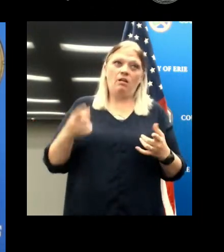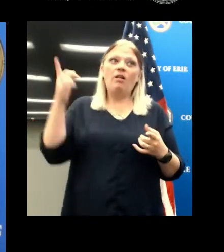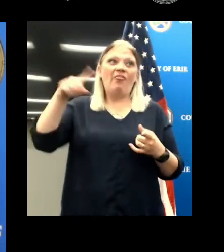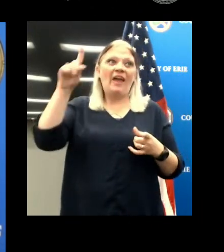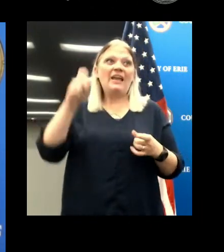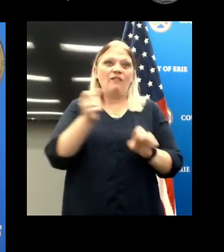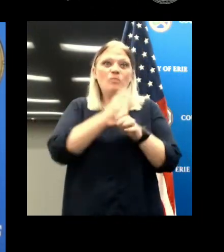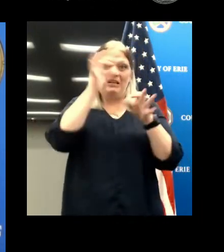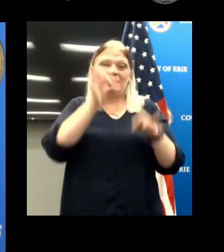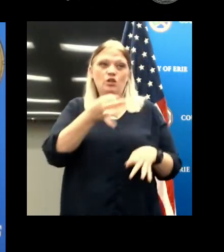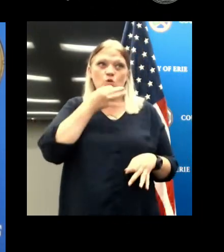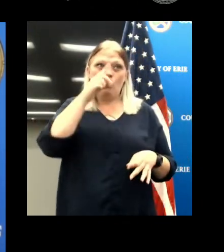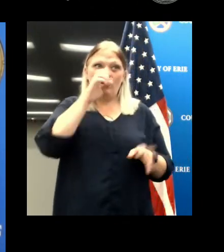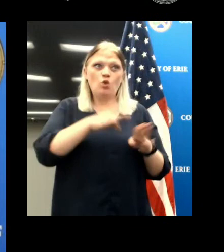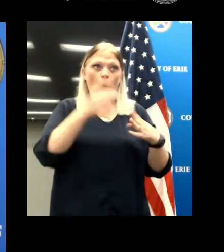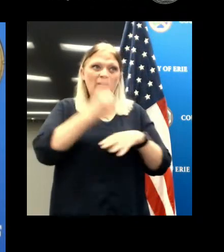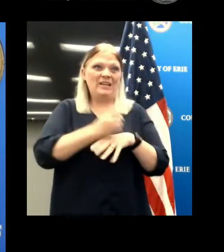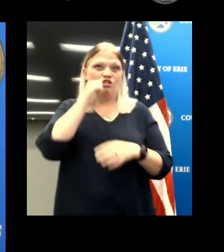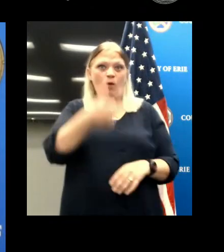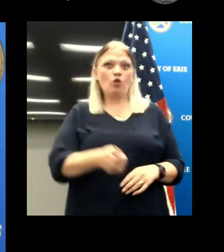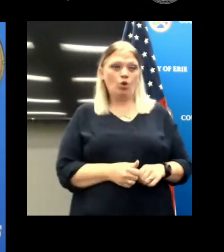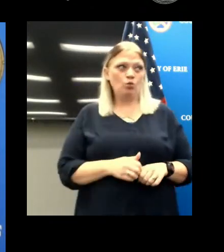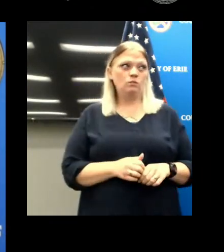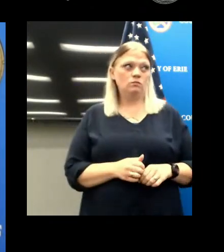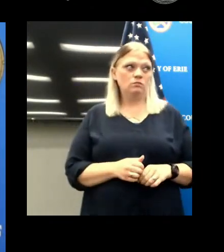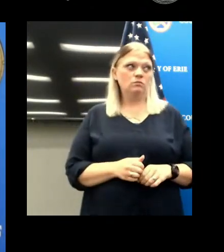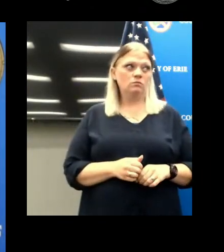decision soon because opening day is tomorrow.